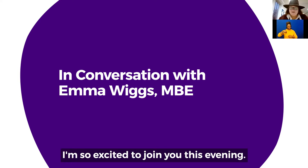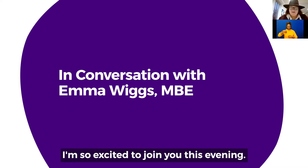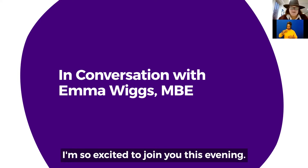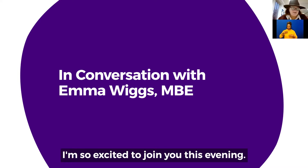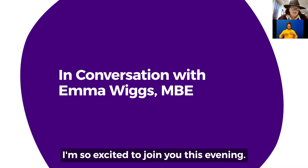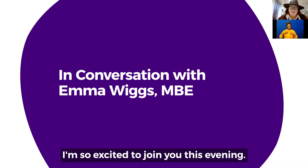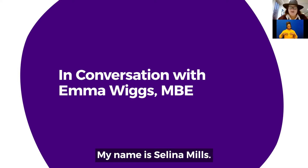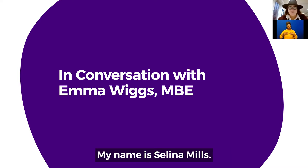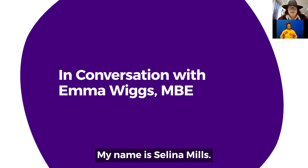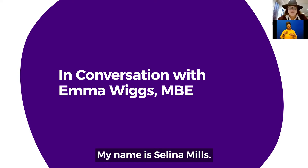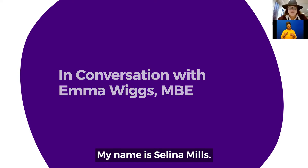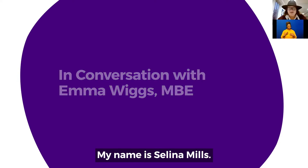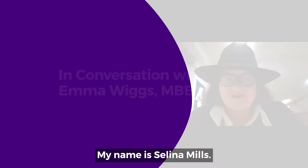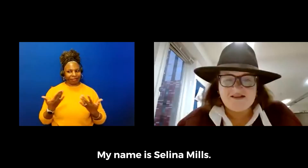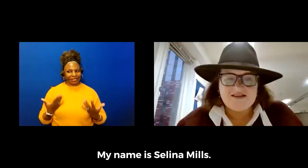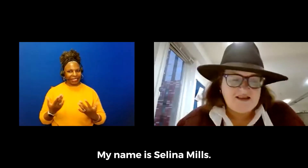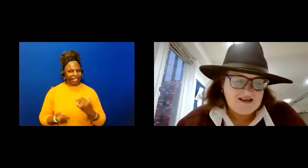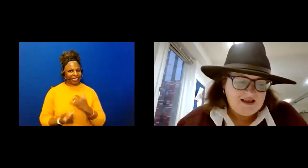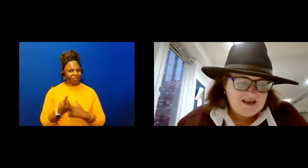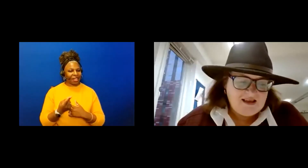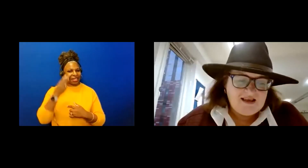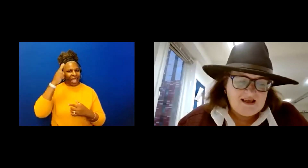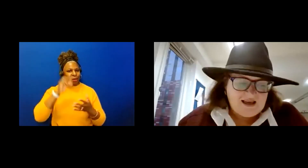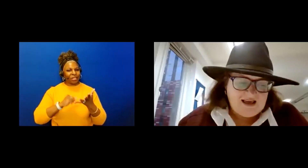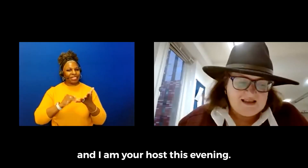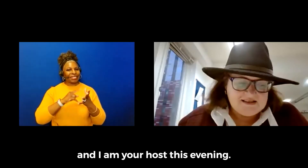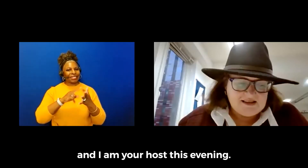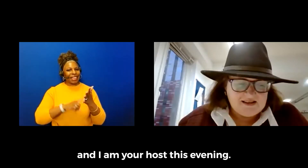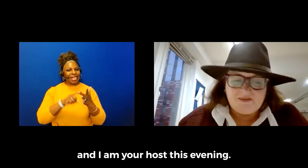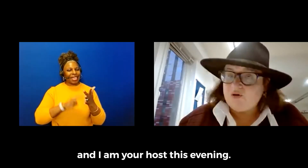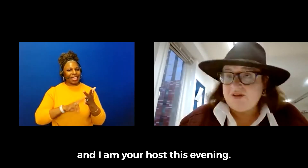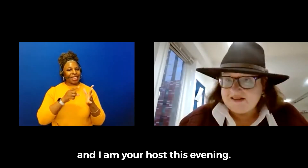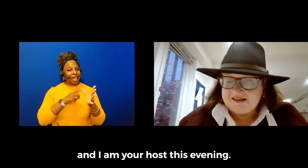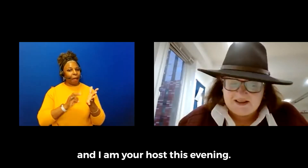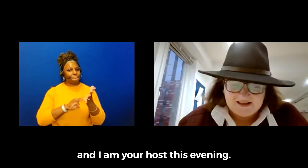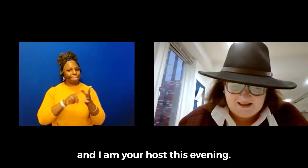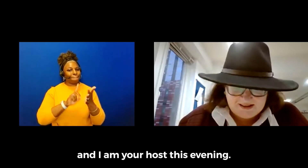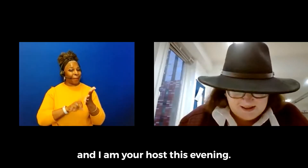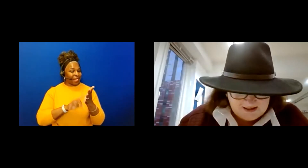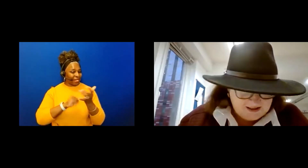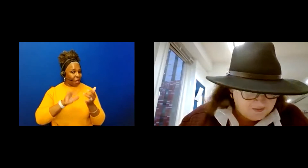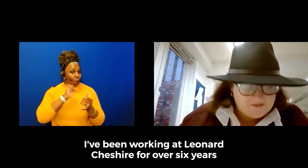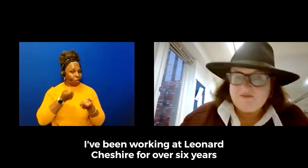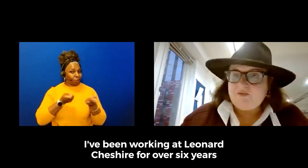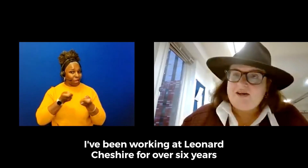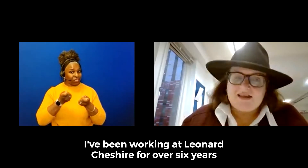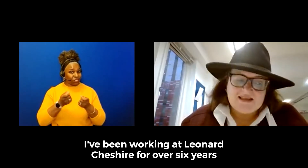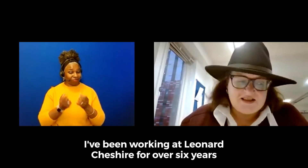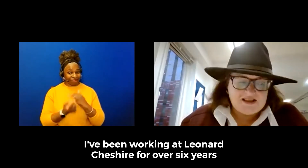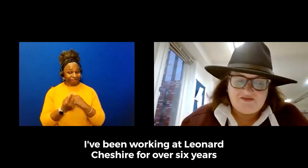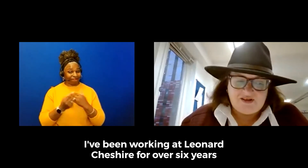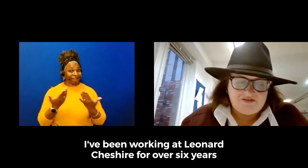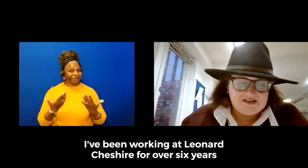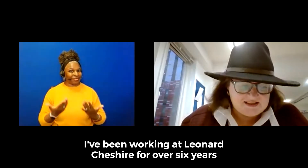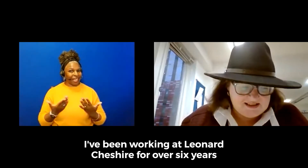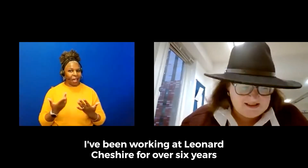excited to join you this evening. My name is Selena Mills and I am your host this evening. I've been working at Leonard,